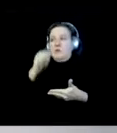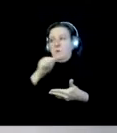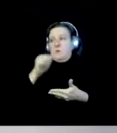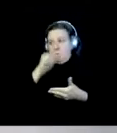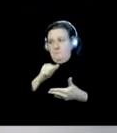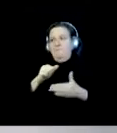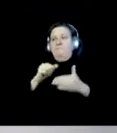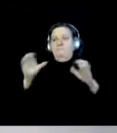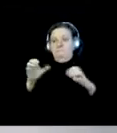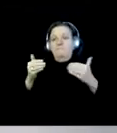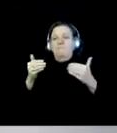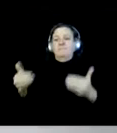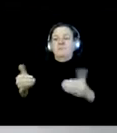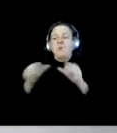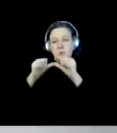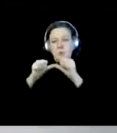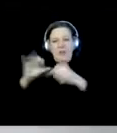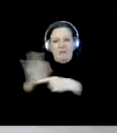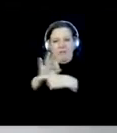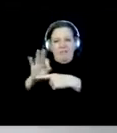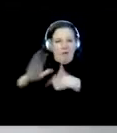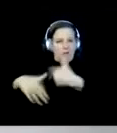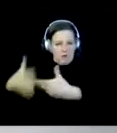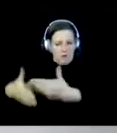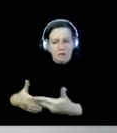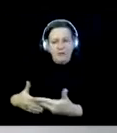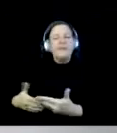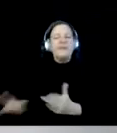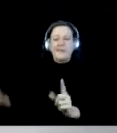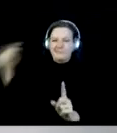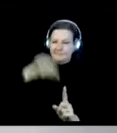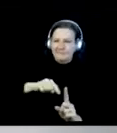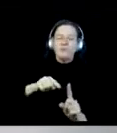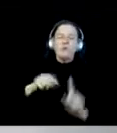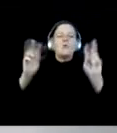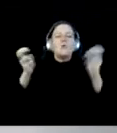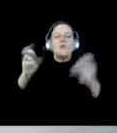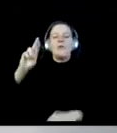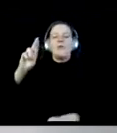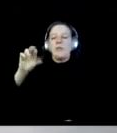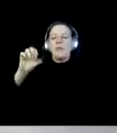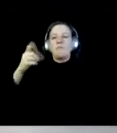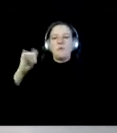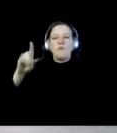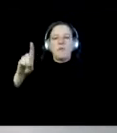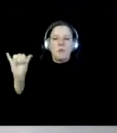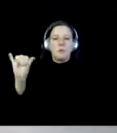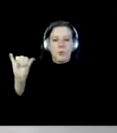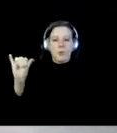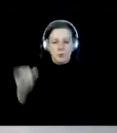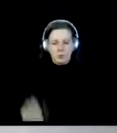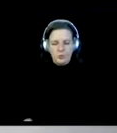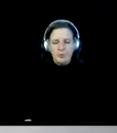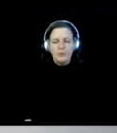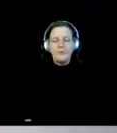functions, I guess, or to keep that working, which goes back to some of the themes of Rose Gold too. And in Red Film was the